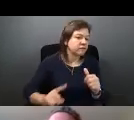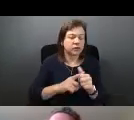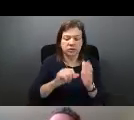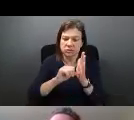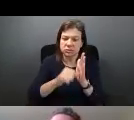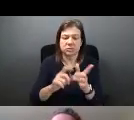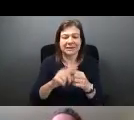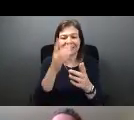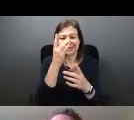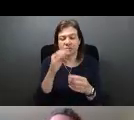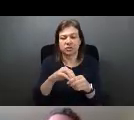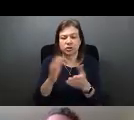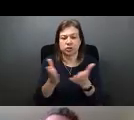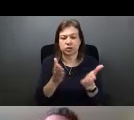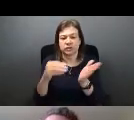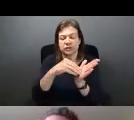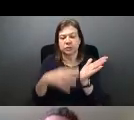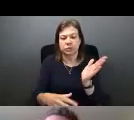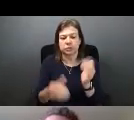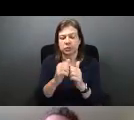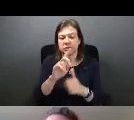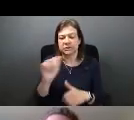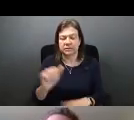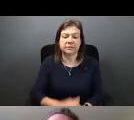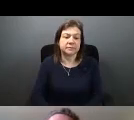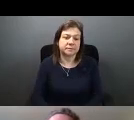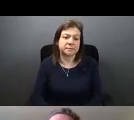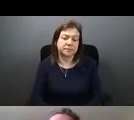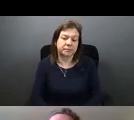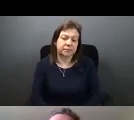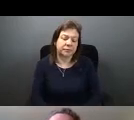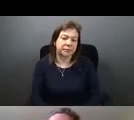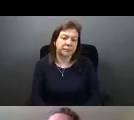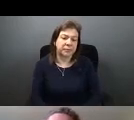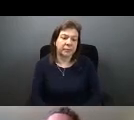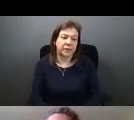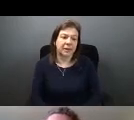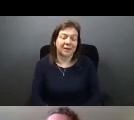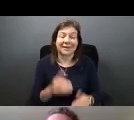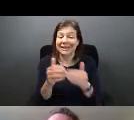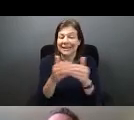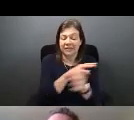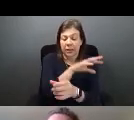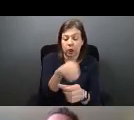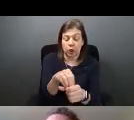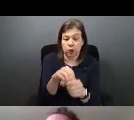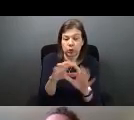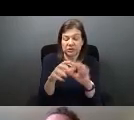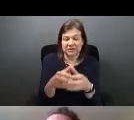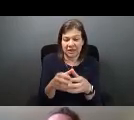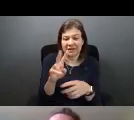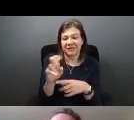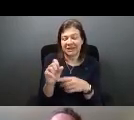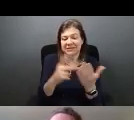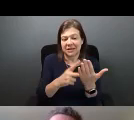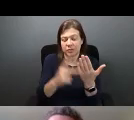foremost interested in serving students with disabilities. Even in inclusive settings, the VSA